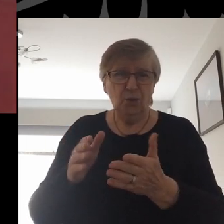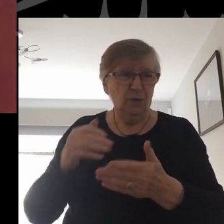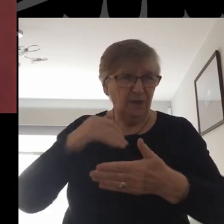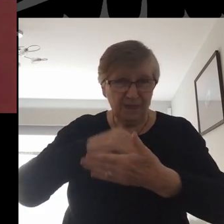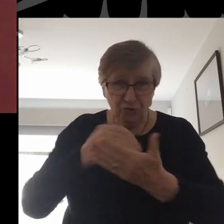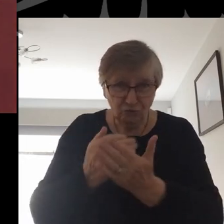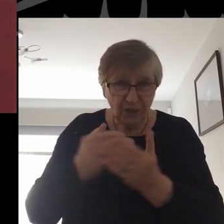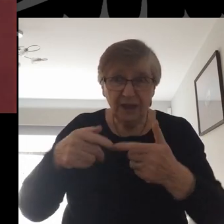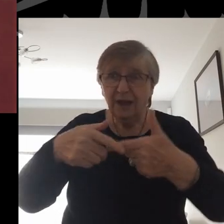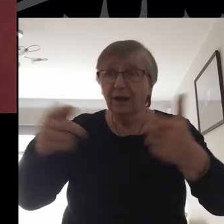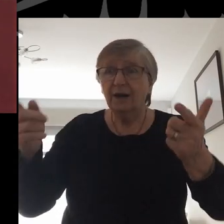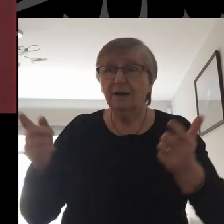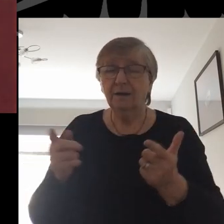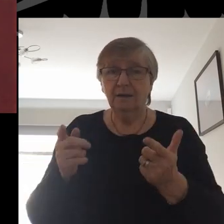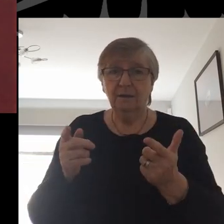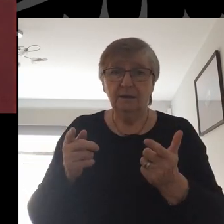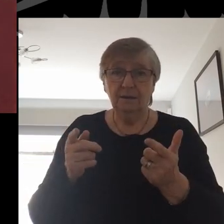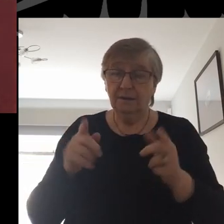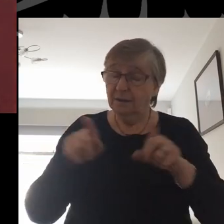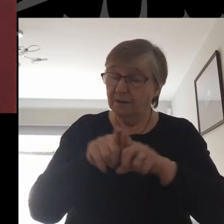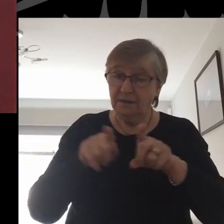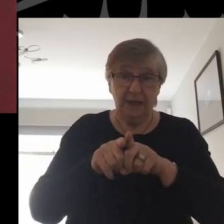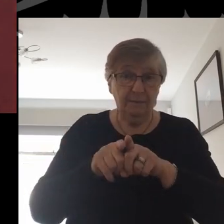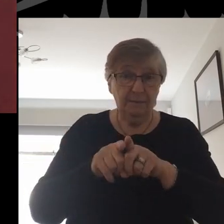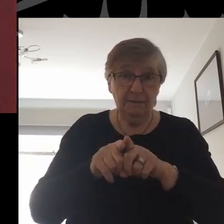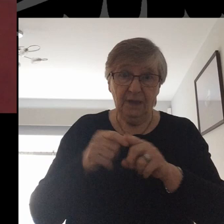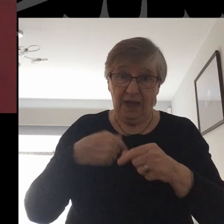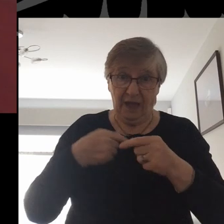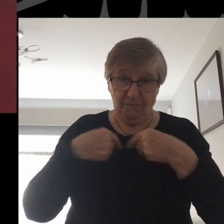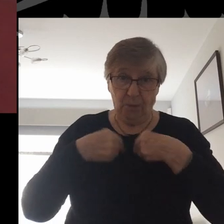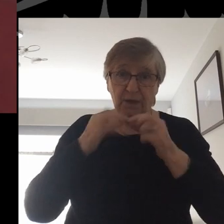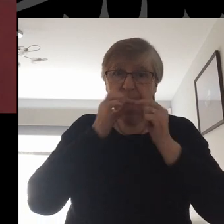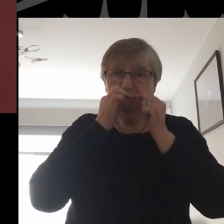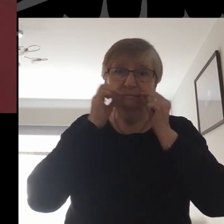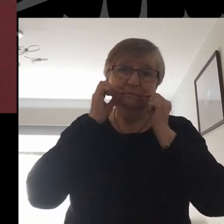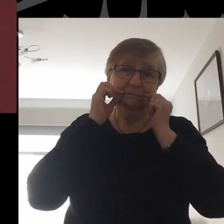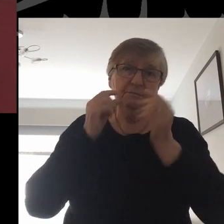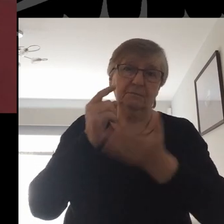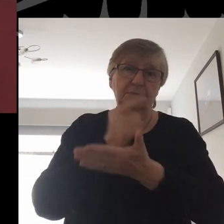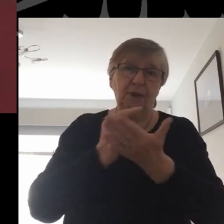It's just as monstrous to keep quiet about Jesus.